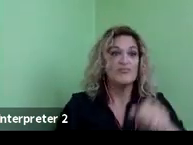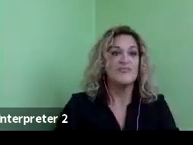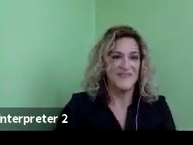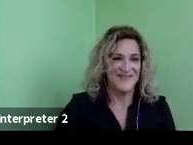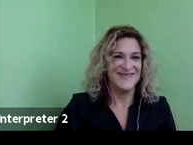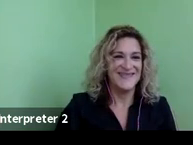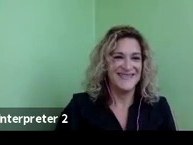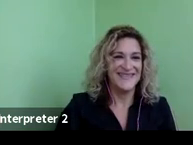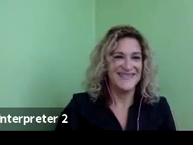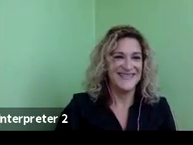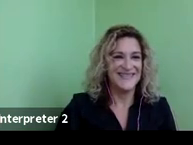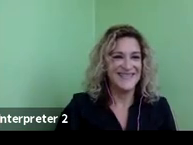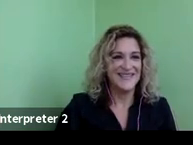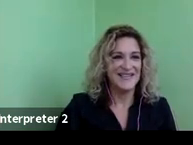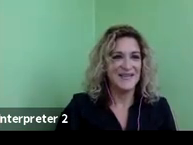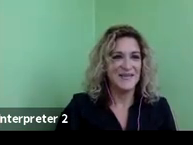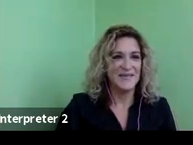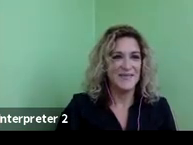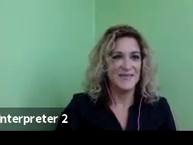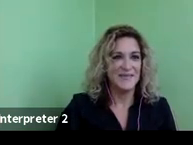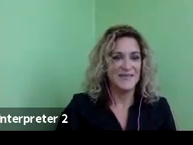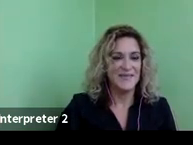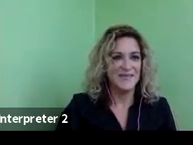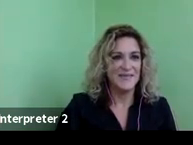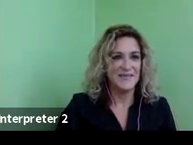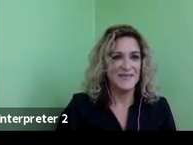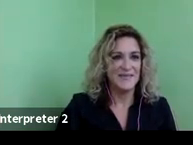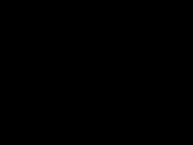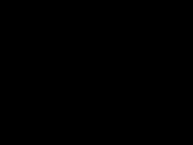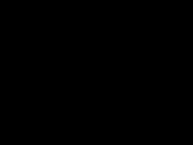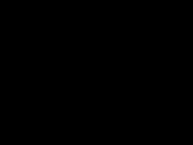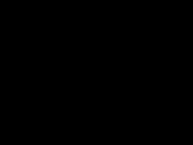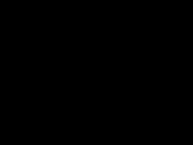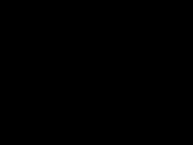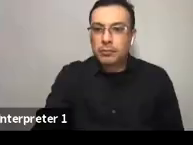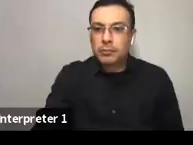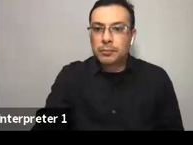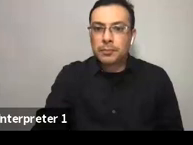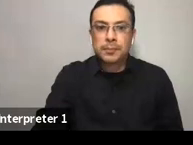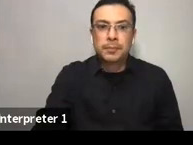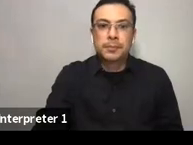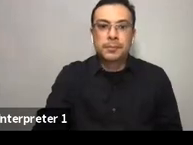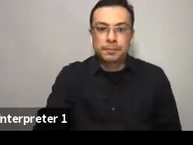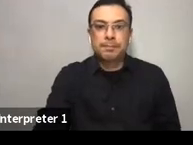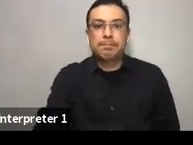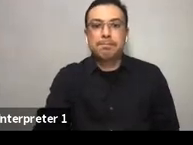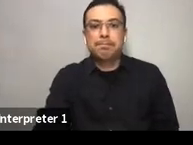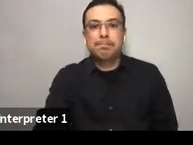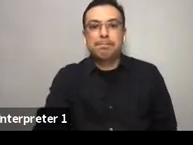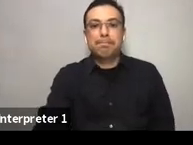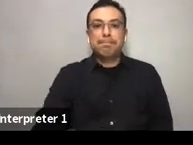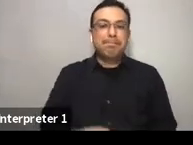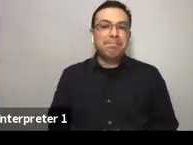it's because people want information, right? And they want it for many different reasons. Abusers generally want